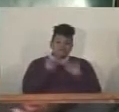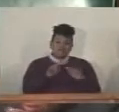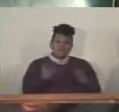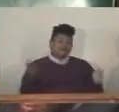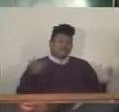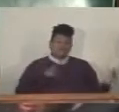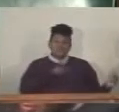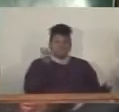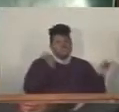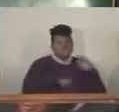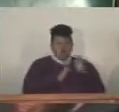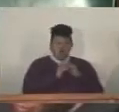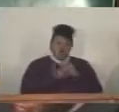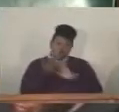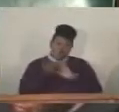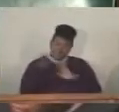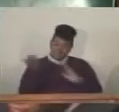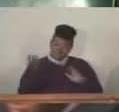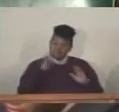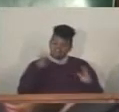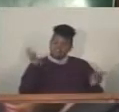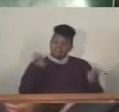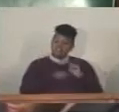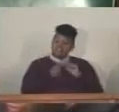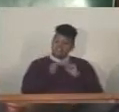The new venue can do it, is what you're saying. The